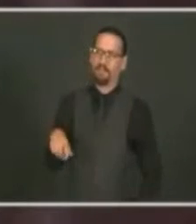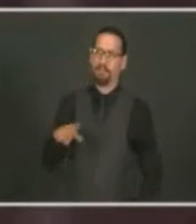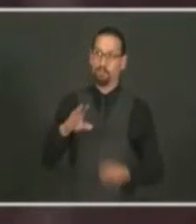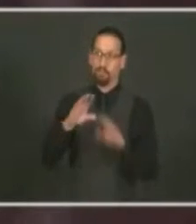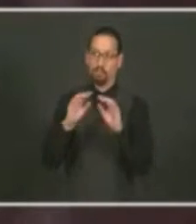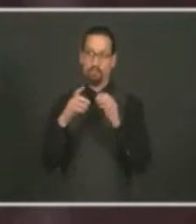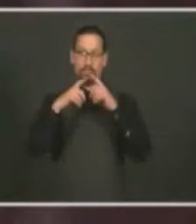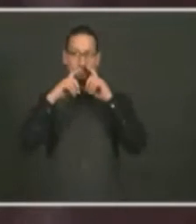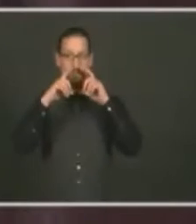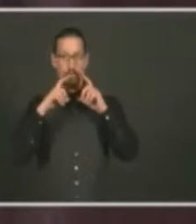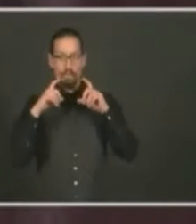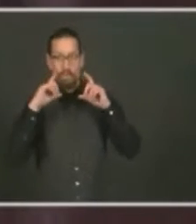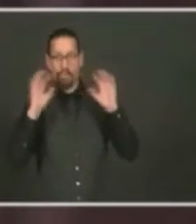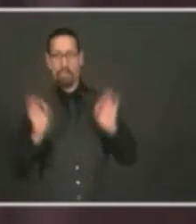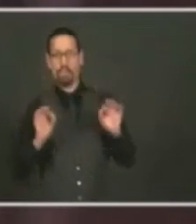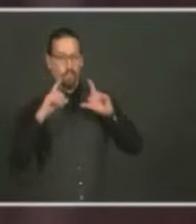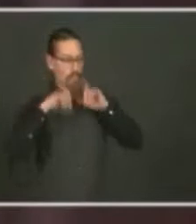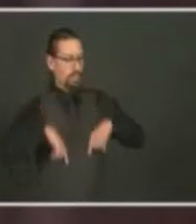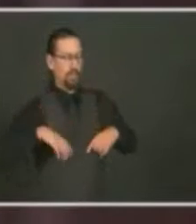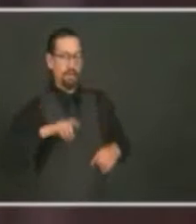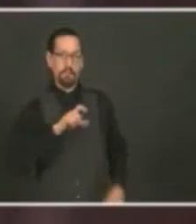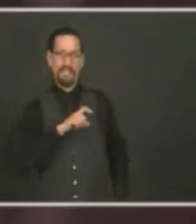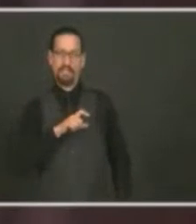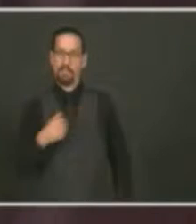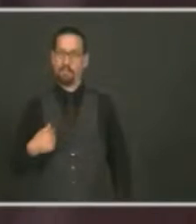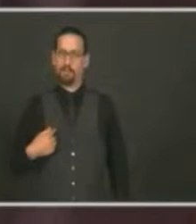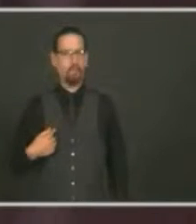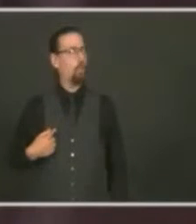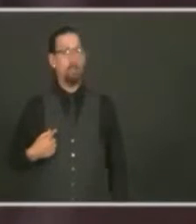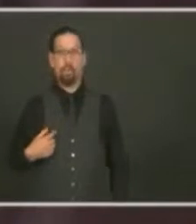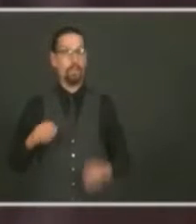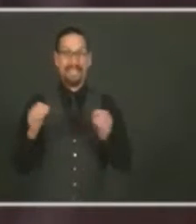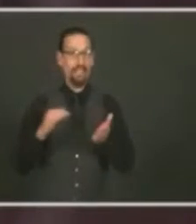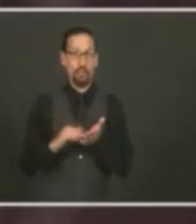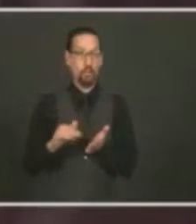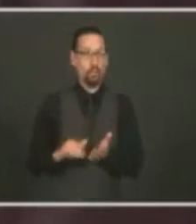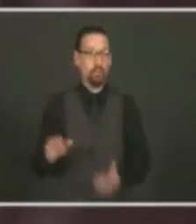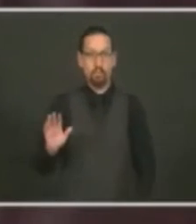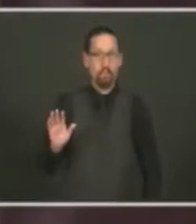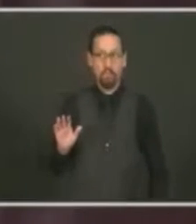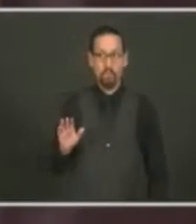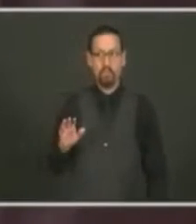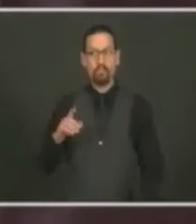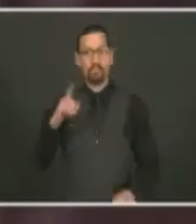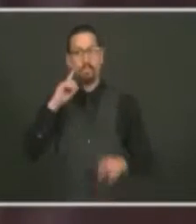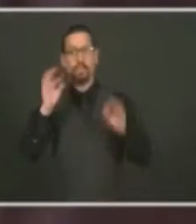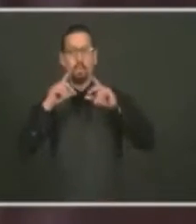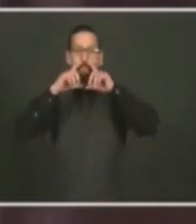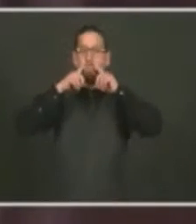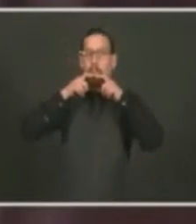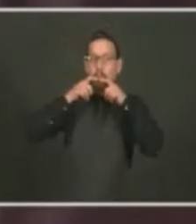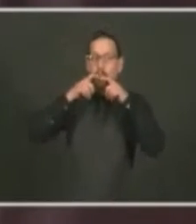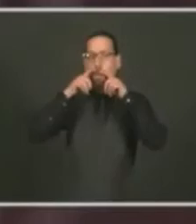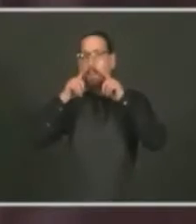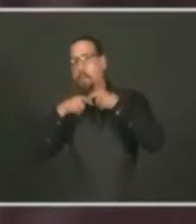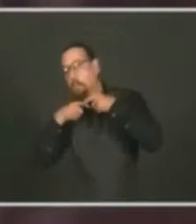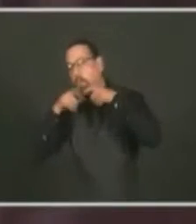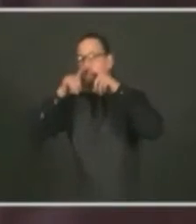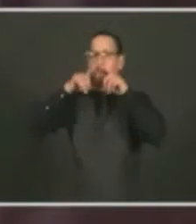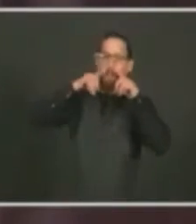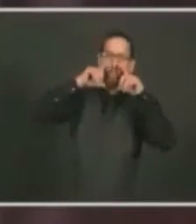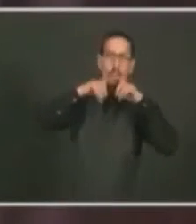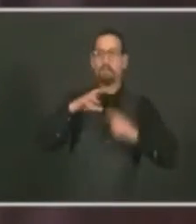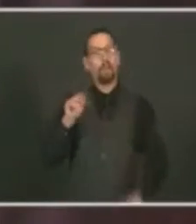mask, period. And if they're not, they have to try harder. The fact is, I'm going to put the slides up, we have an issue with people who